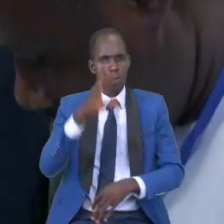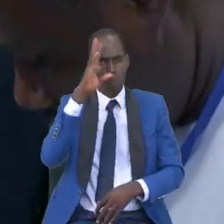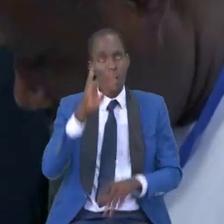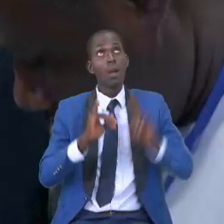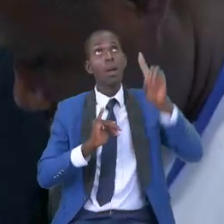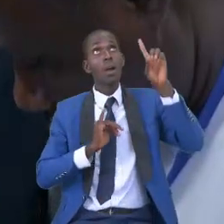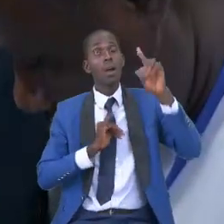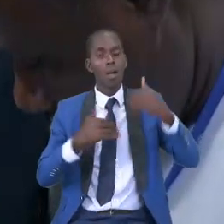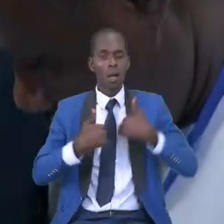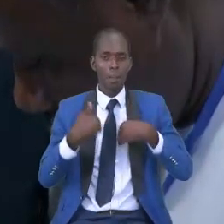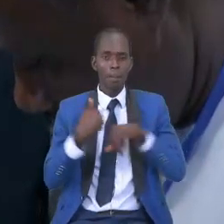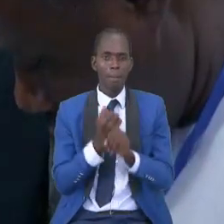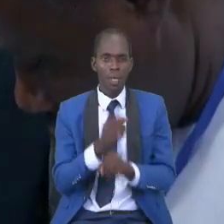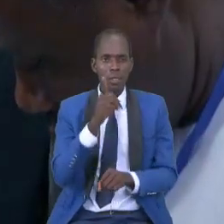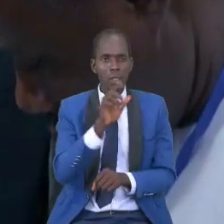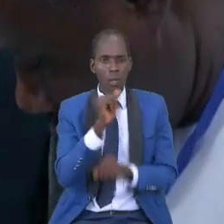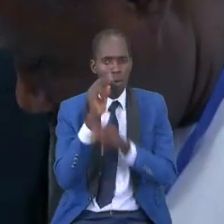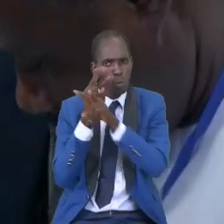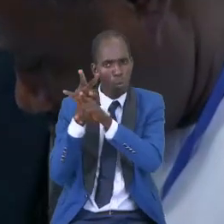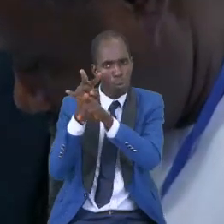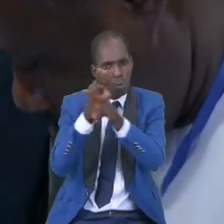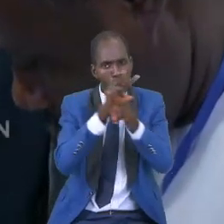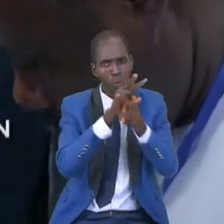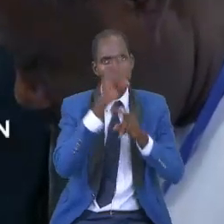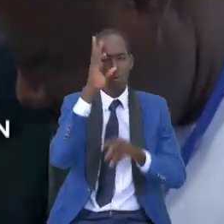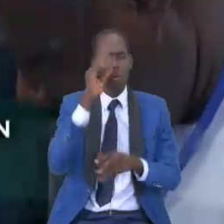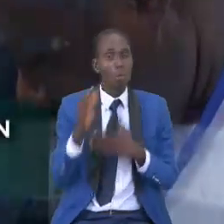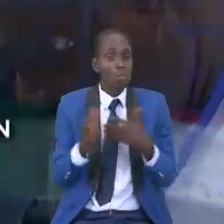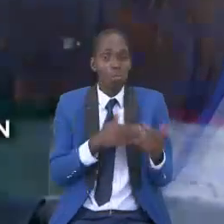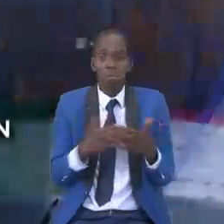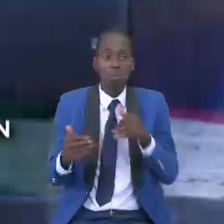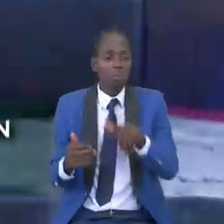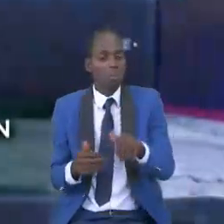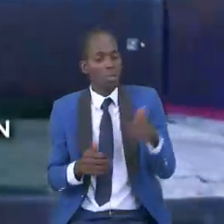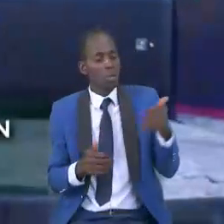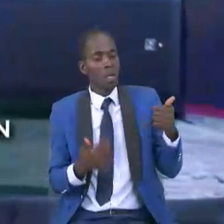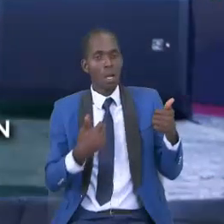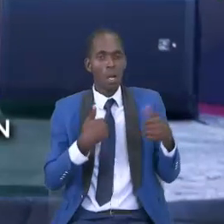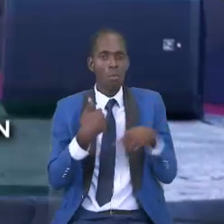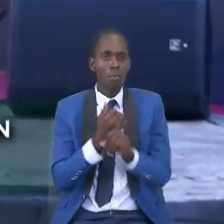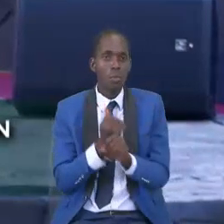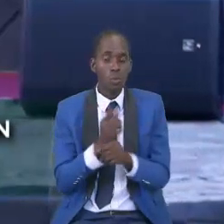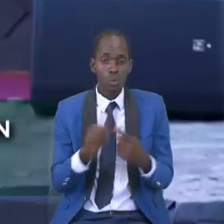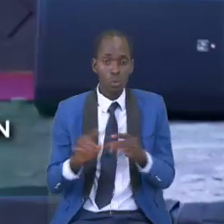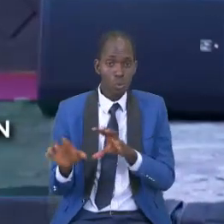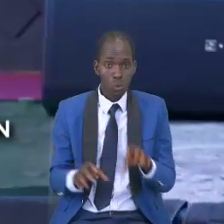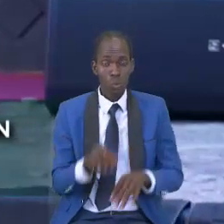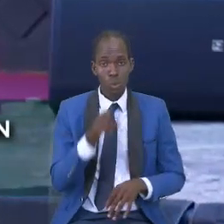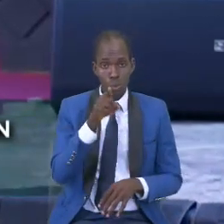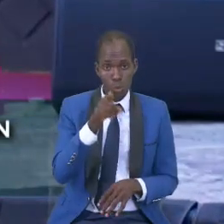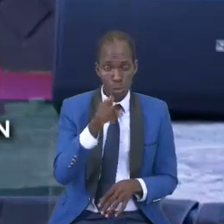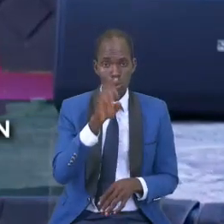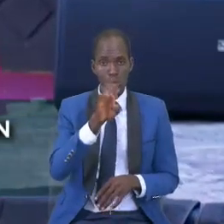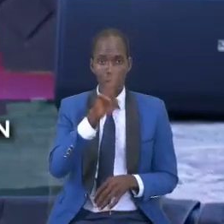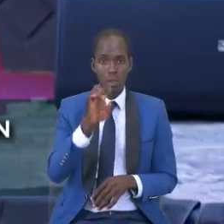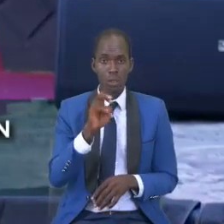have made thee a watchman. Whatever others are made to do, you, Ezekiel,